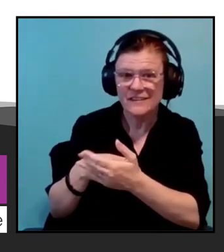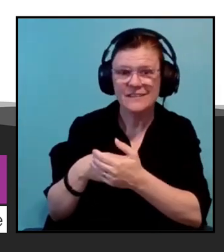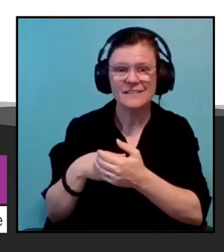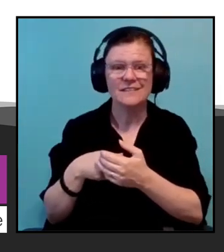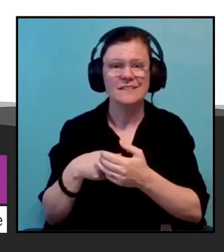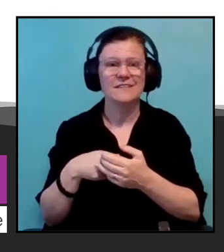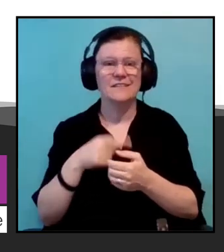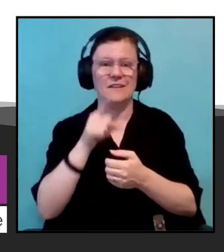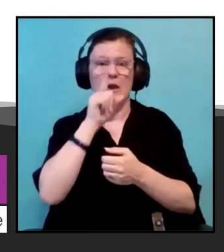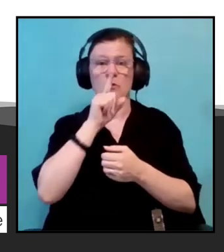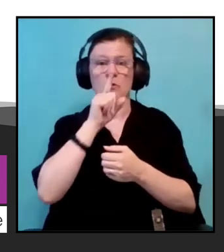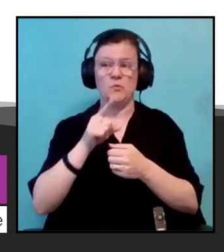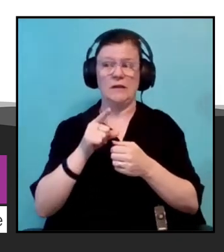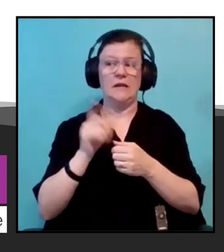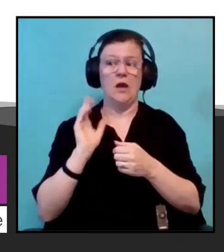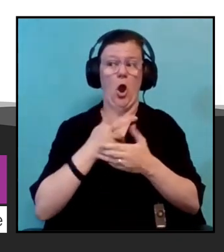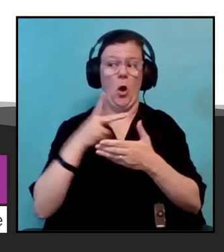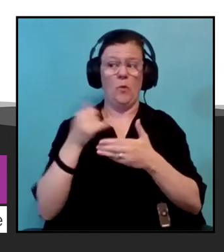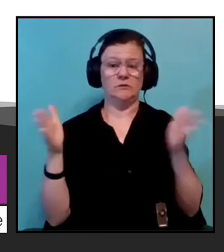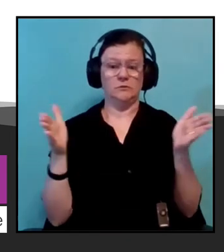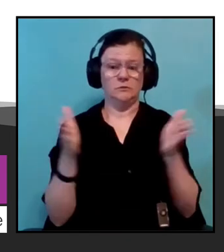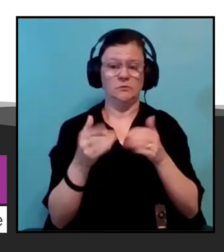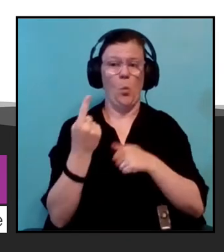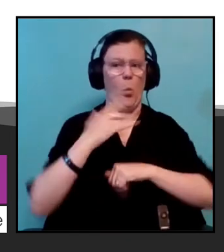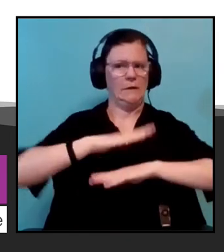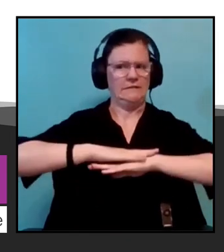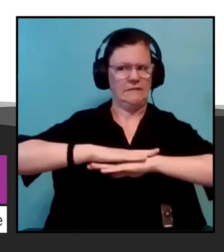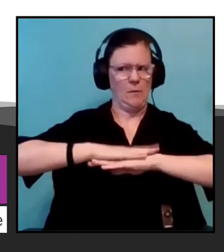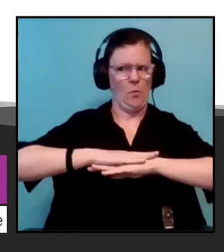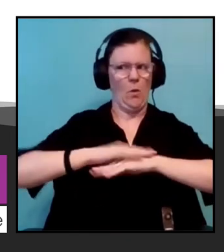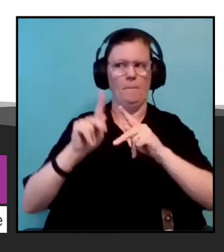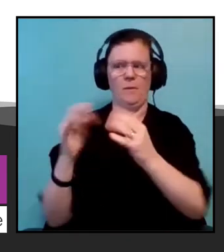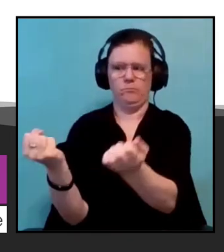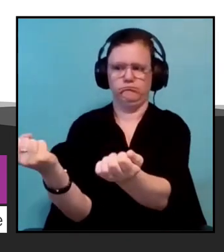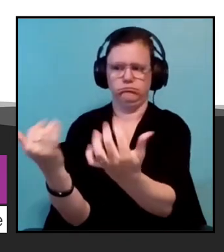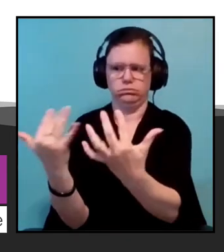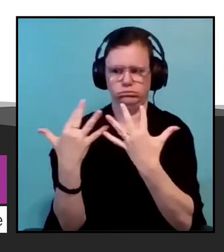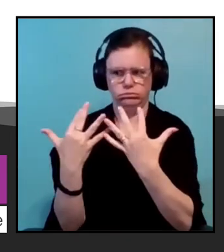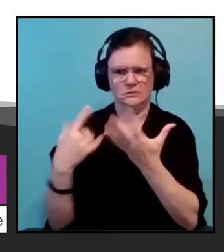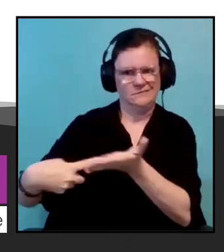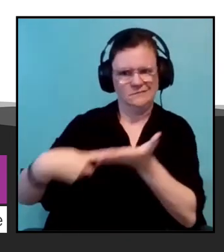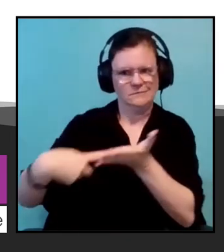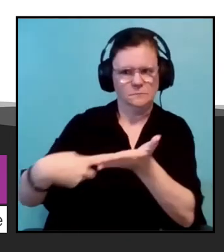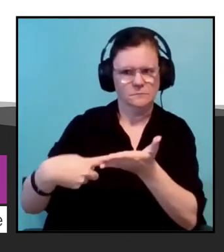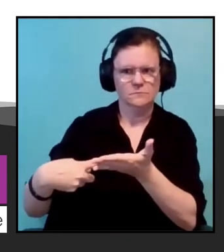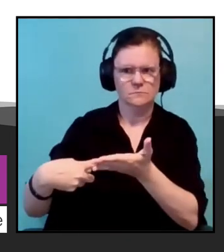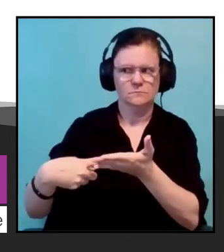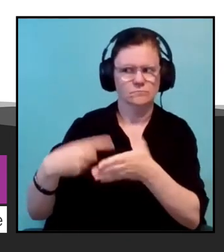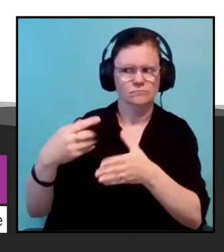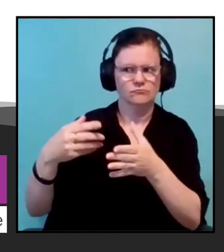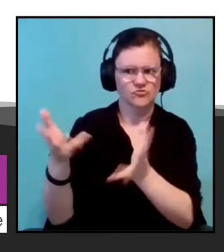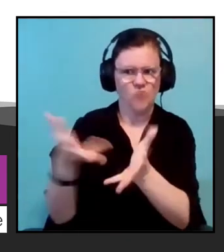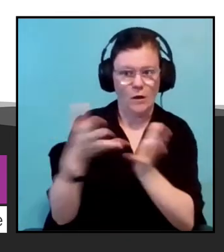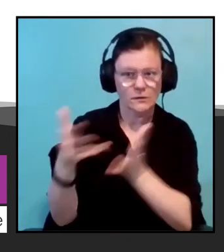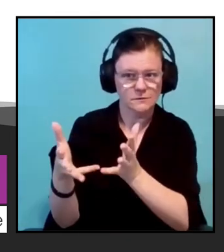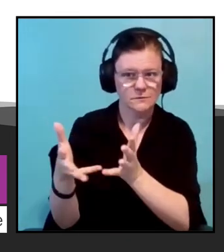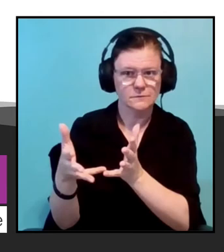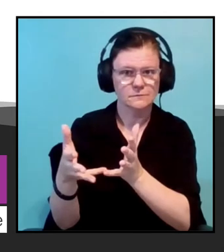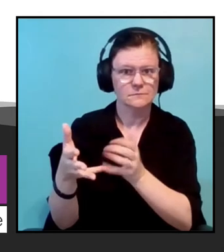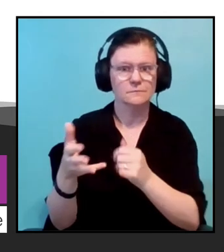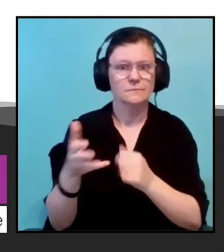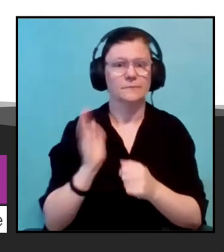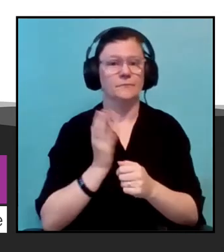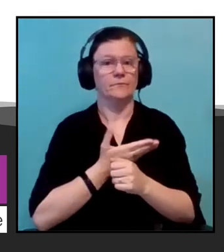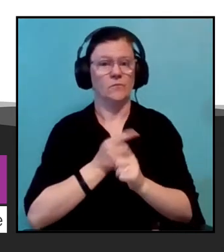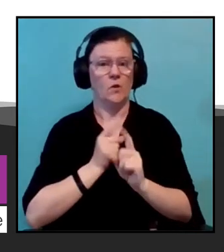down the activation actually by doing just one table and having people gather and converse around it. I think our goal was to